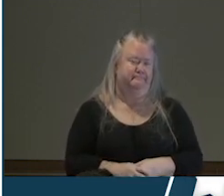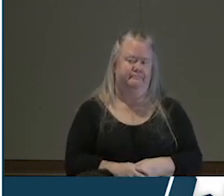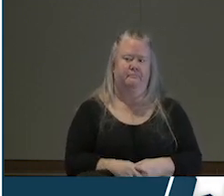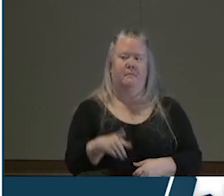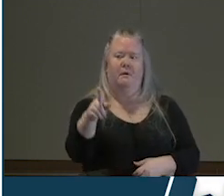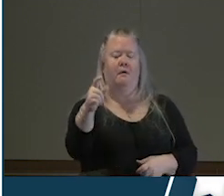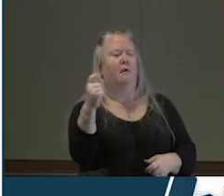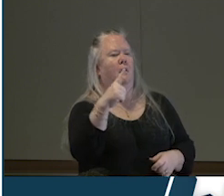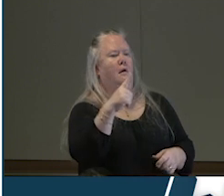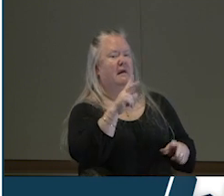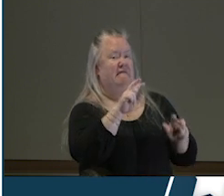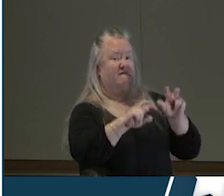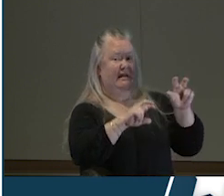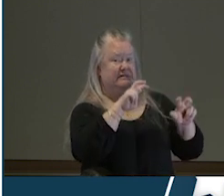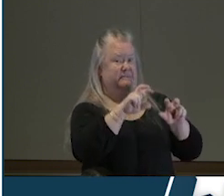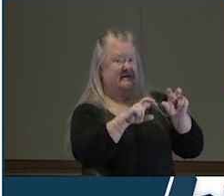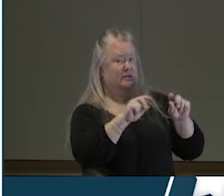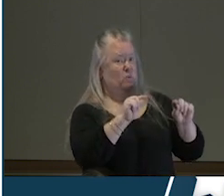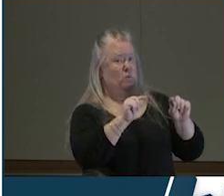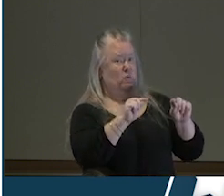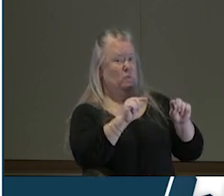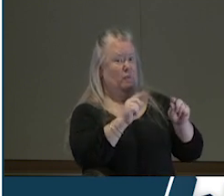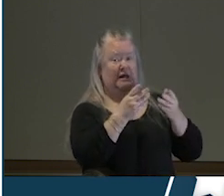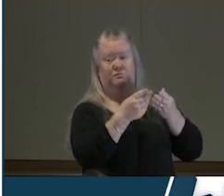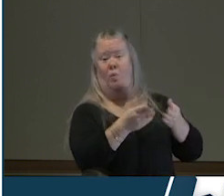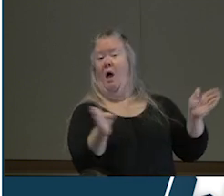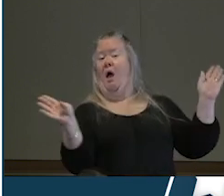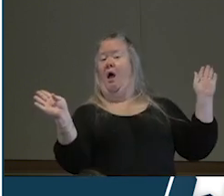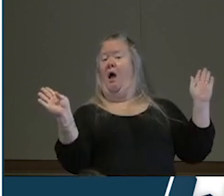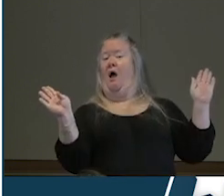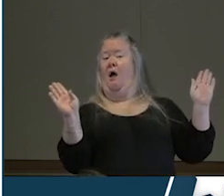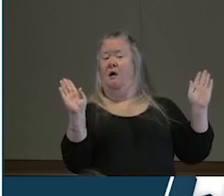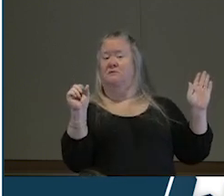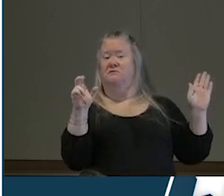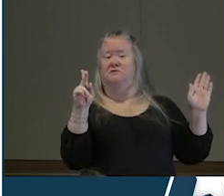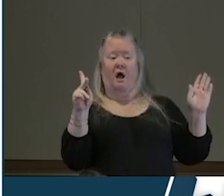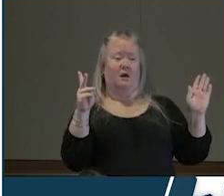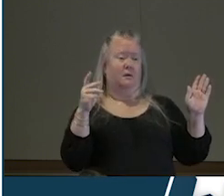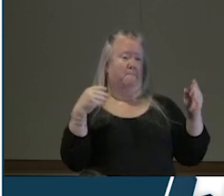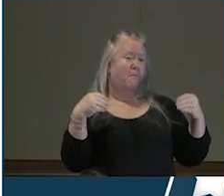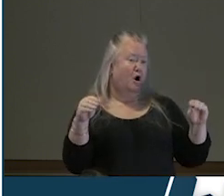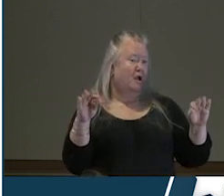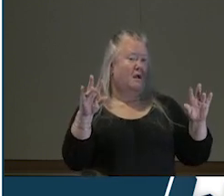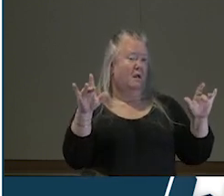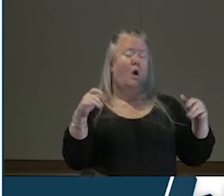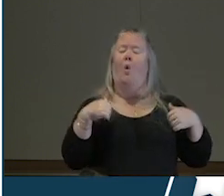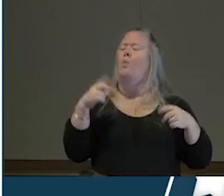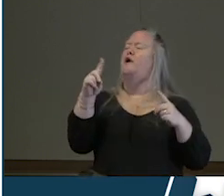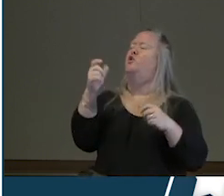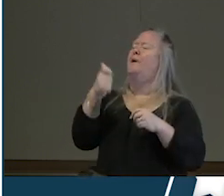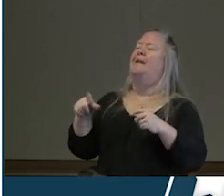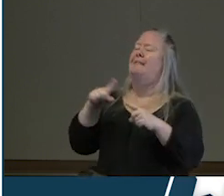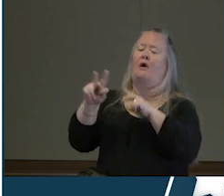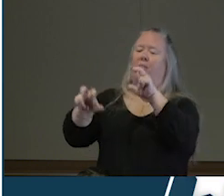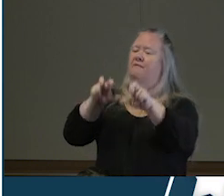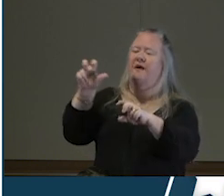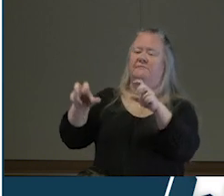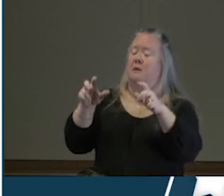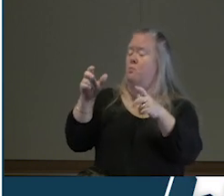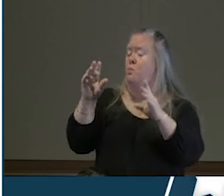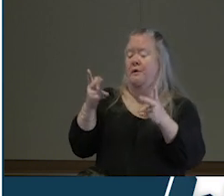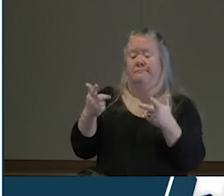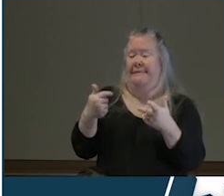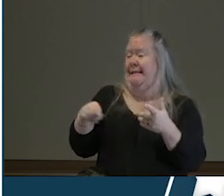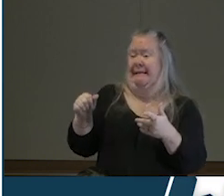And then investments, that's wide open, stock market. We can do anything on the investment side. Like we can put